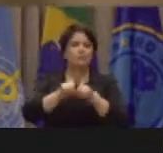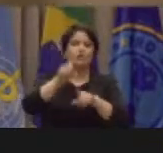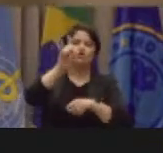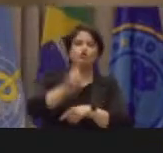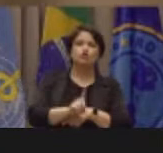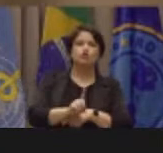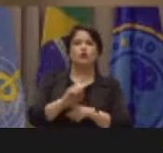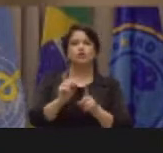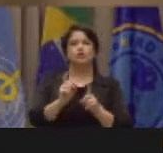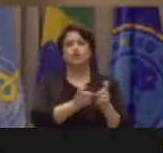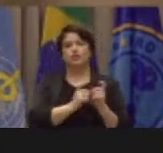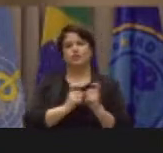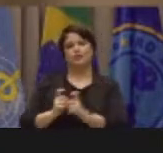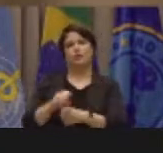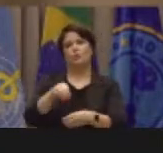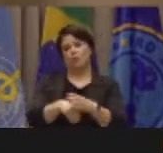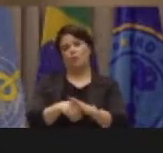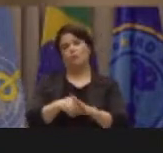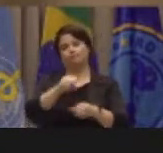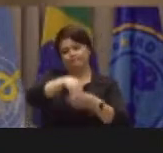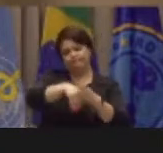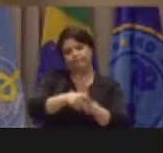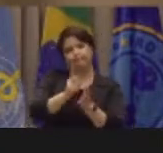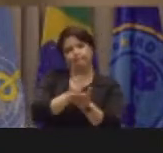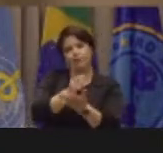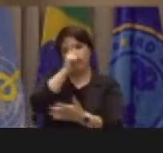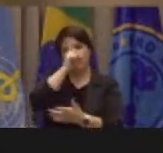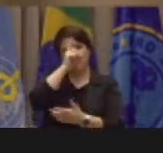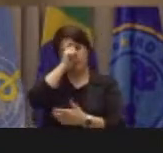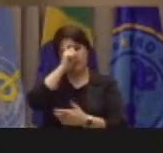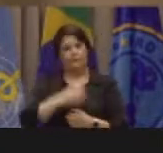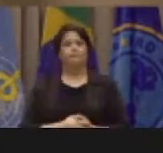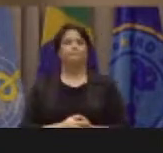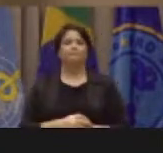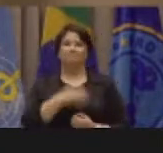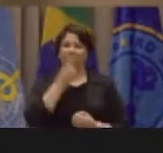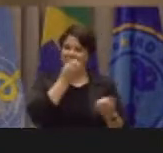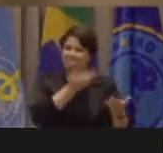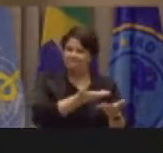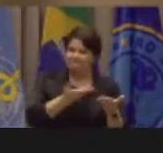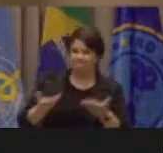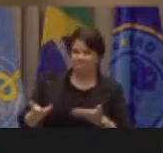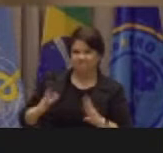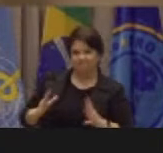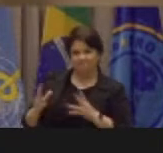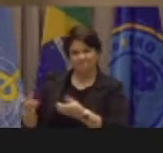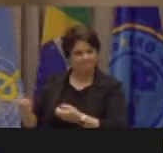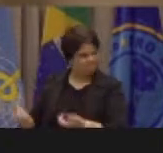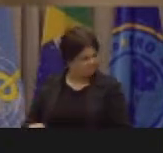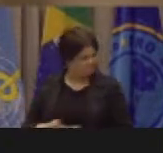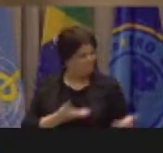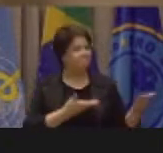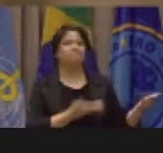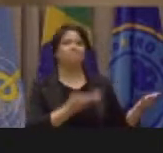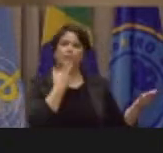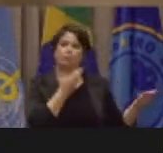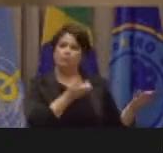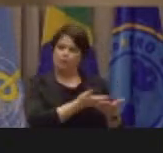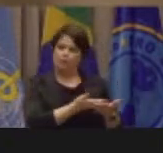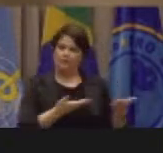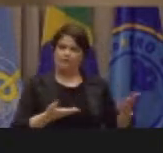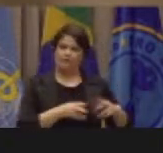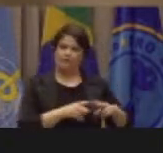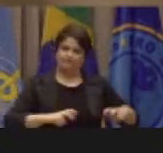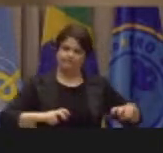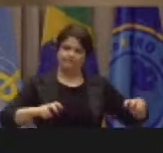Also director of care and teaching and care of the hospital. Ladies and gentlemen, please welcome, take your